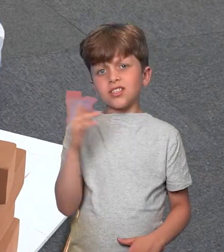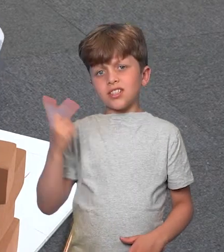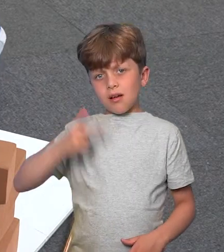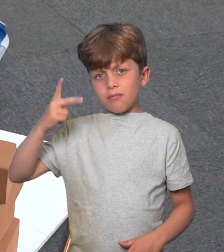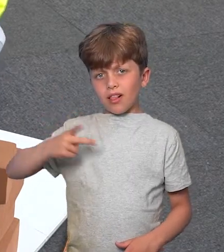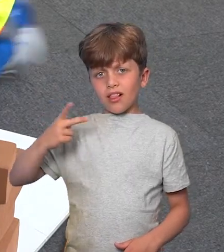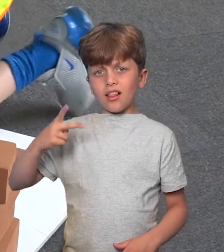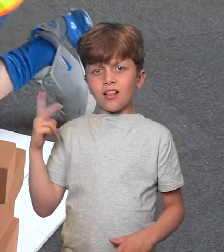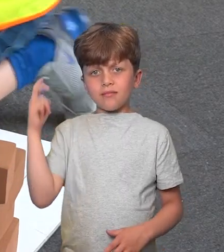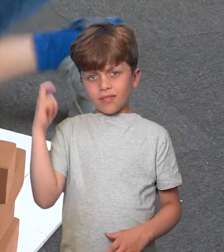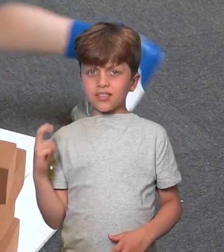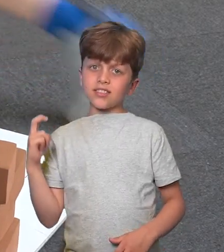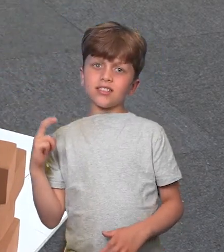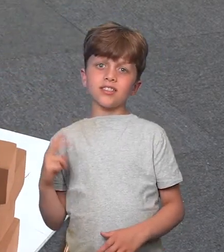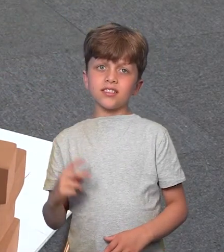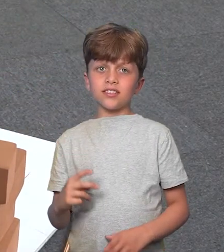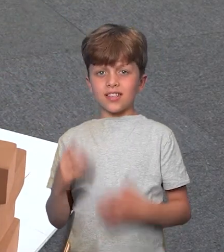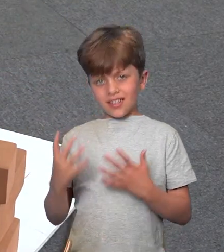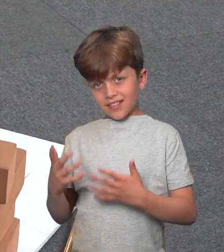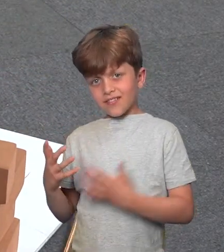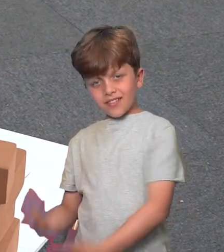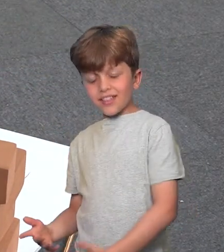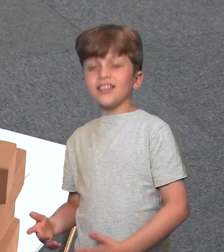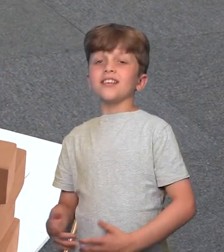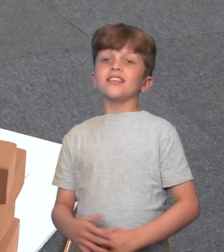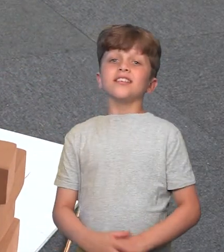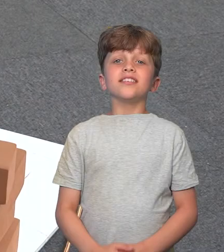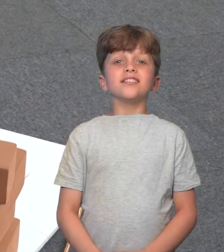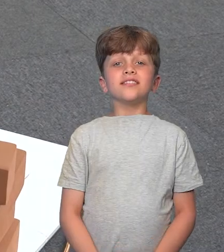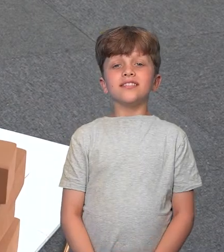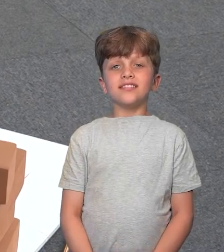,500 double decker buses? That's heavy! day.